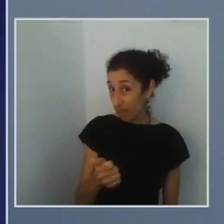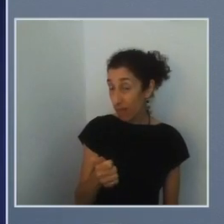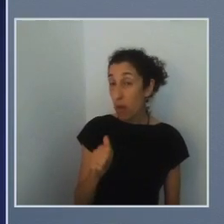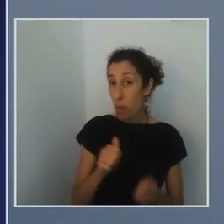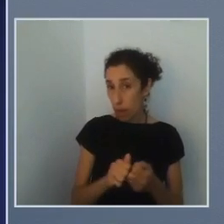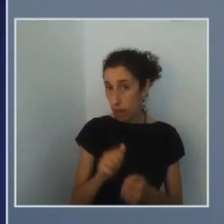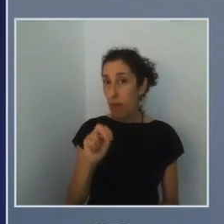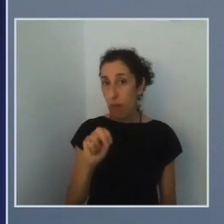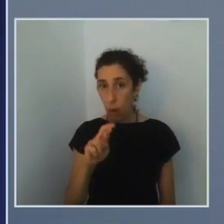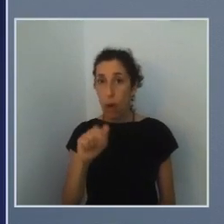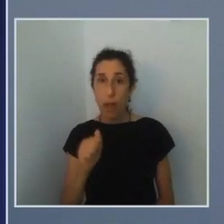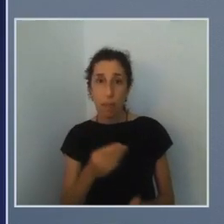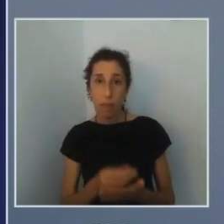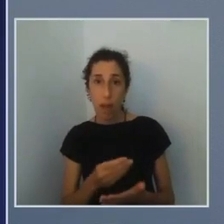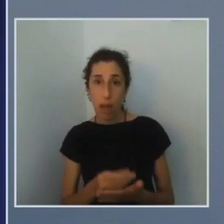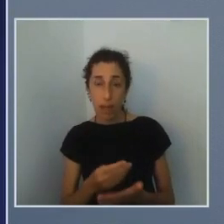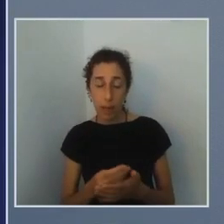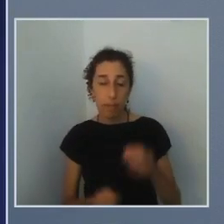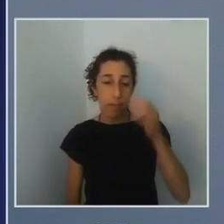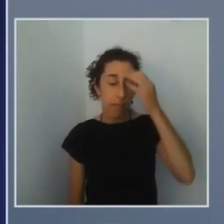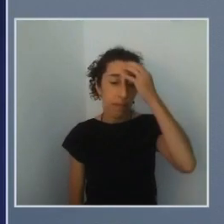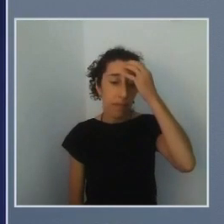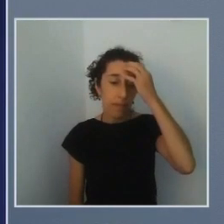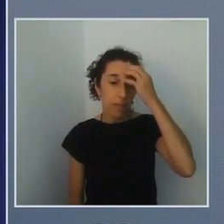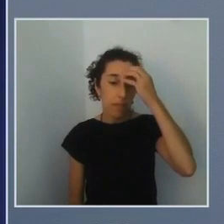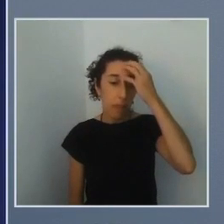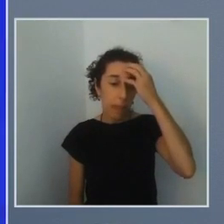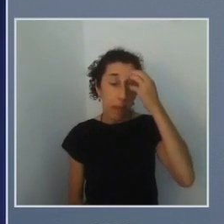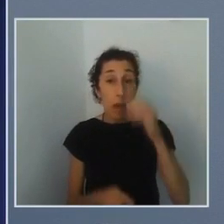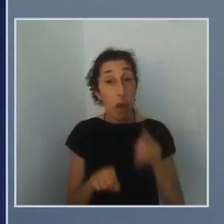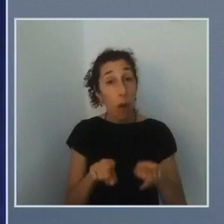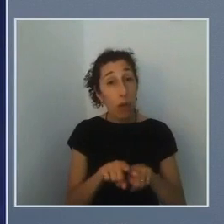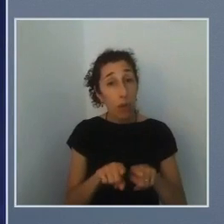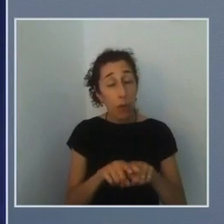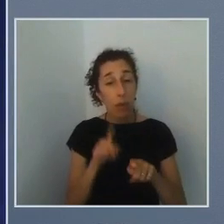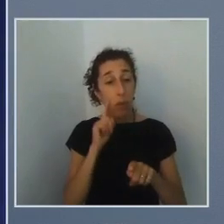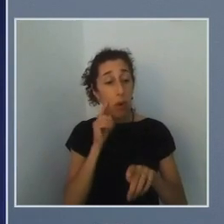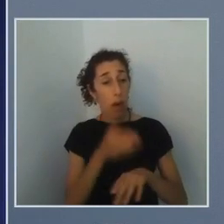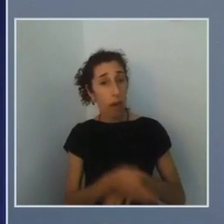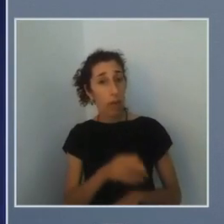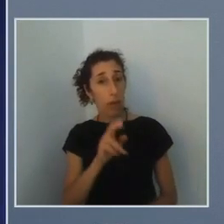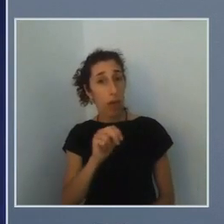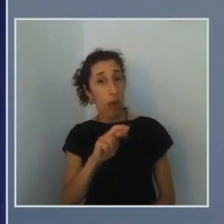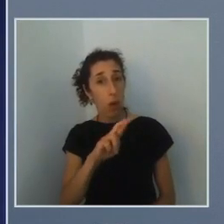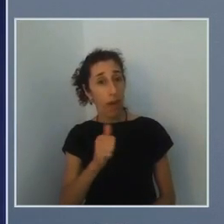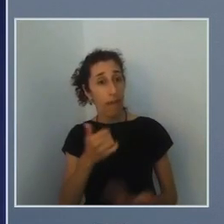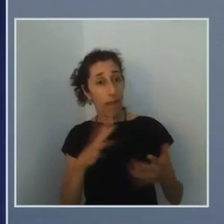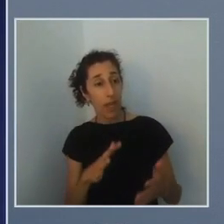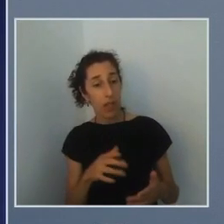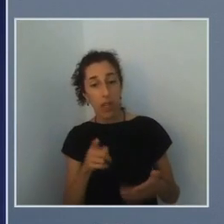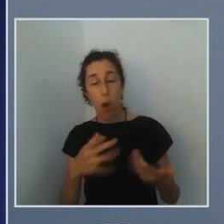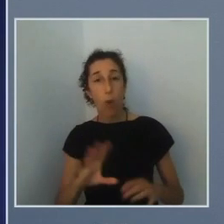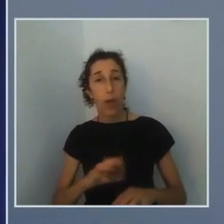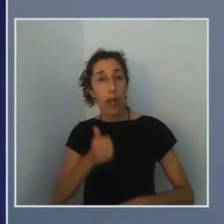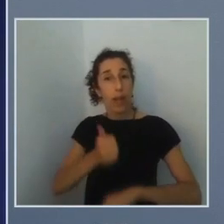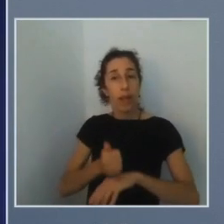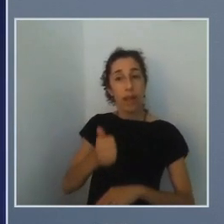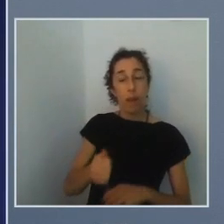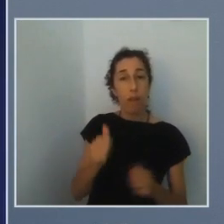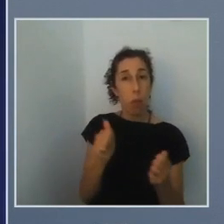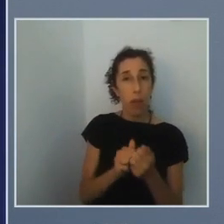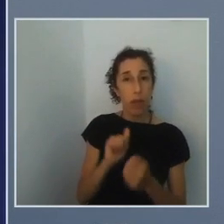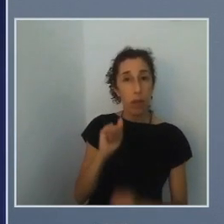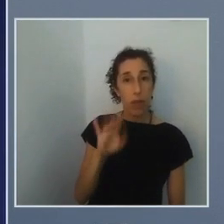post-employment contract for himself with the NRA without board approval, currently valued at more than $17